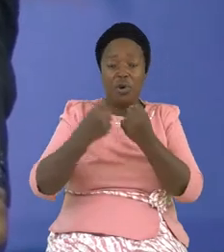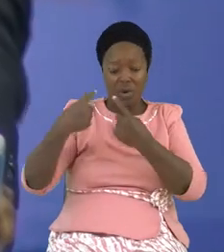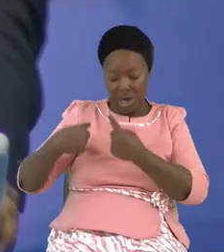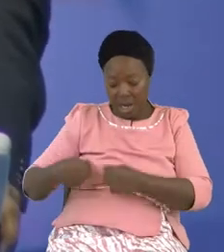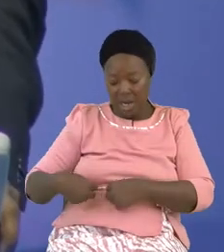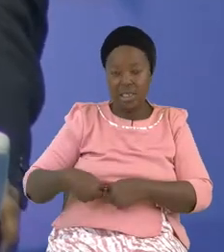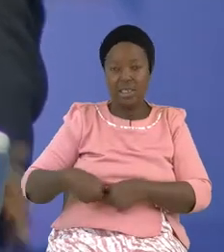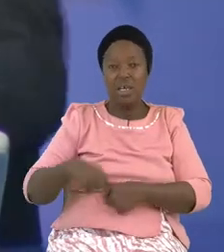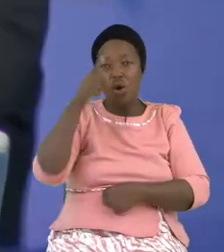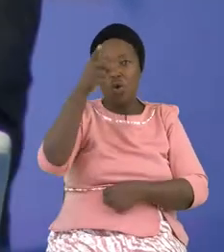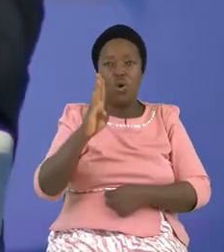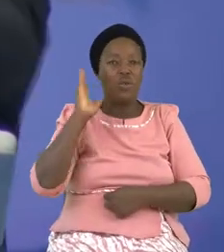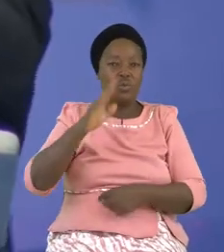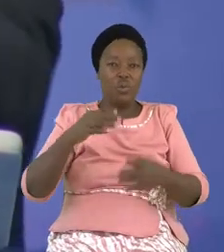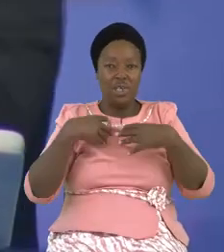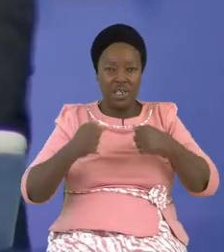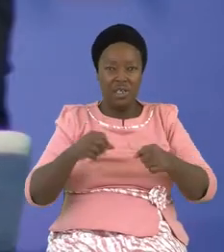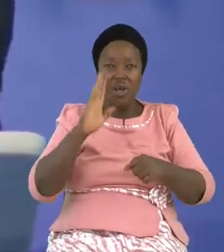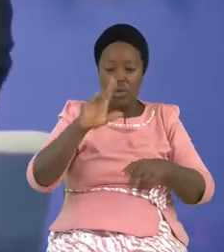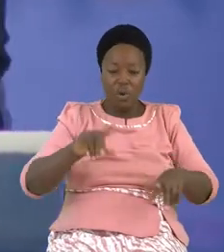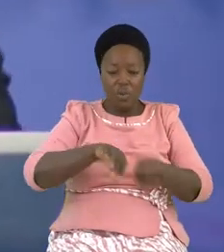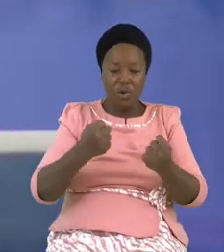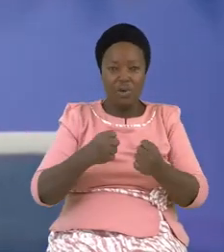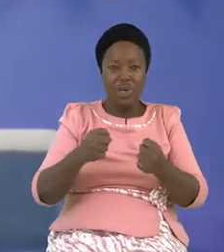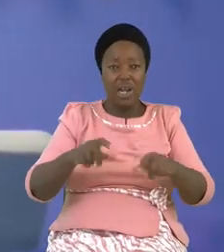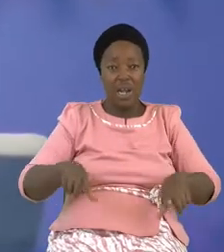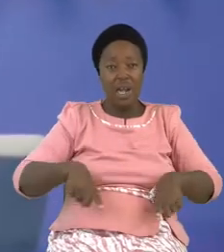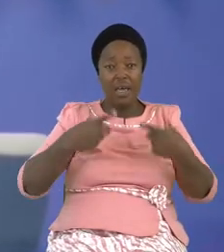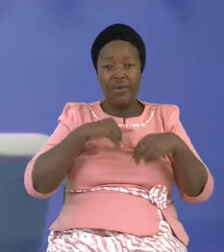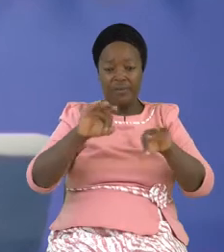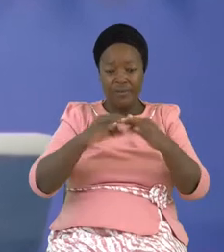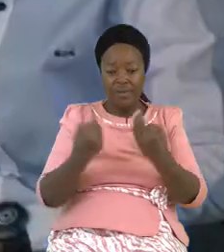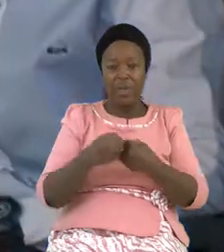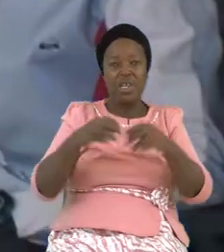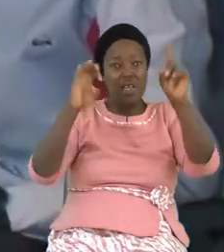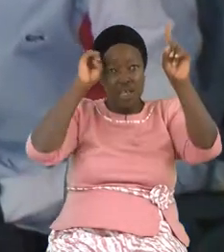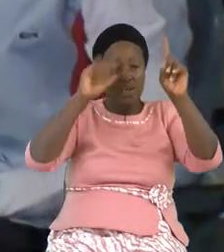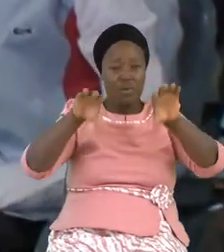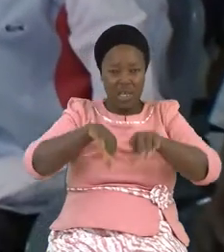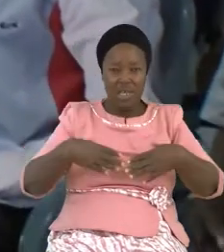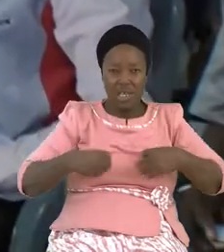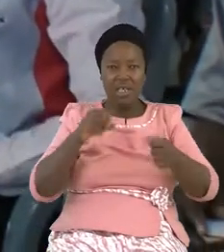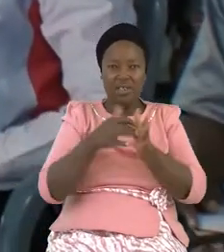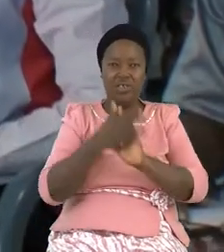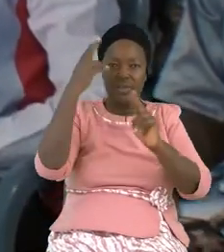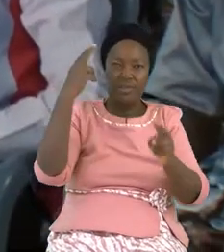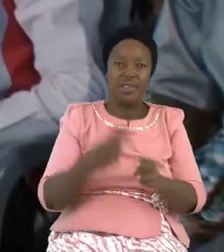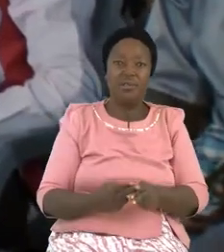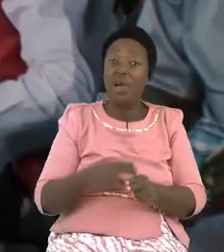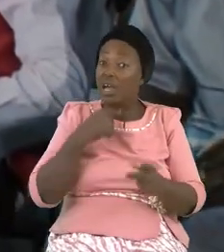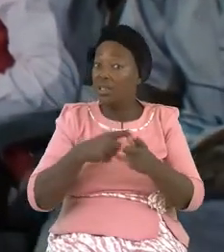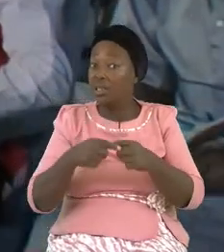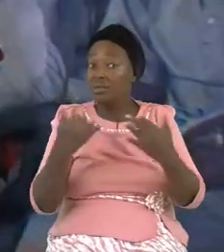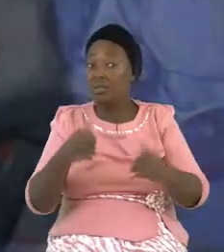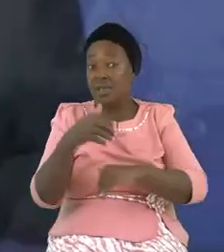broken life, it will heal. Your broken family, it will heal in Jesus' name. And then tonight,